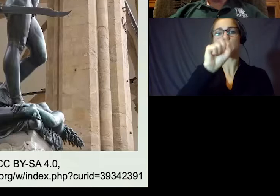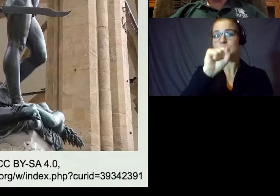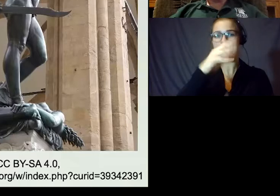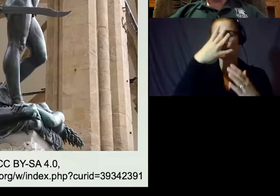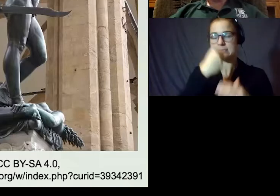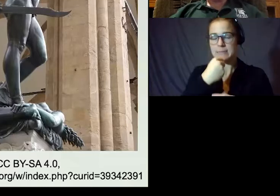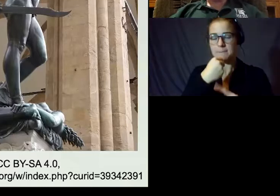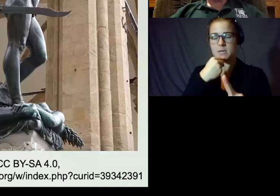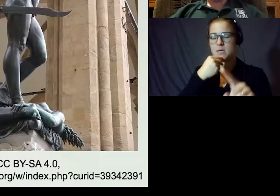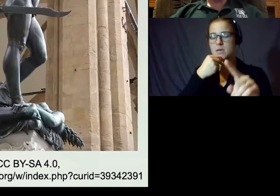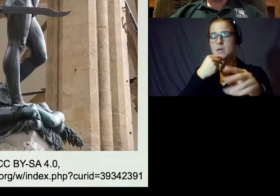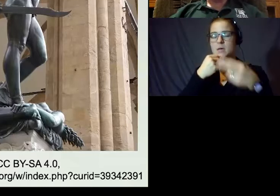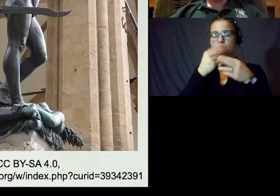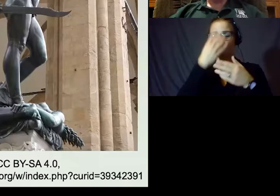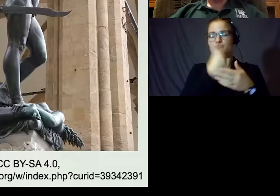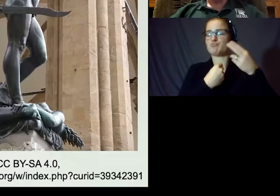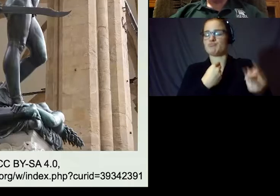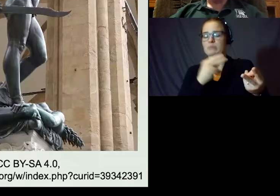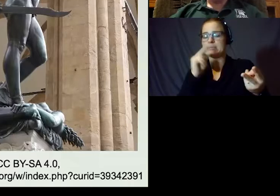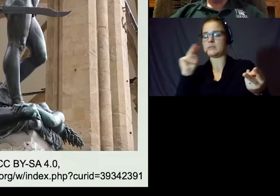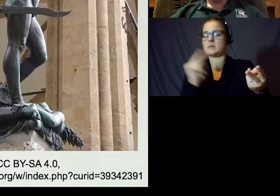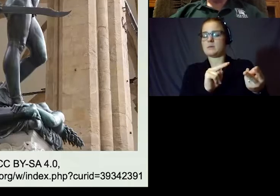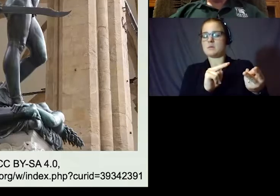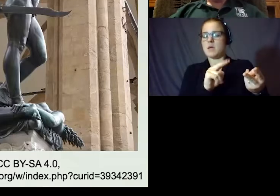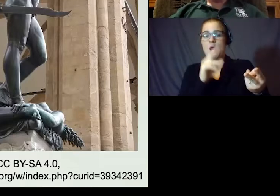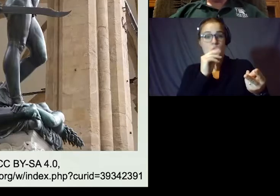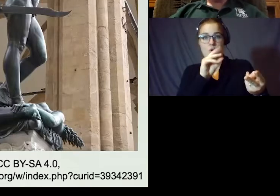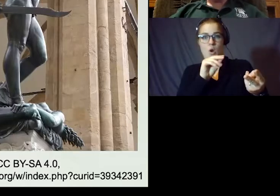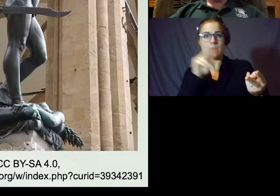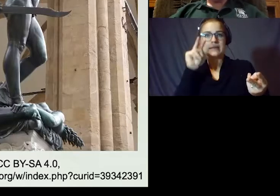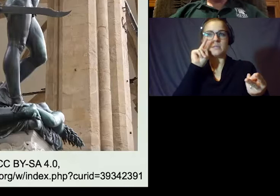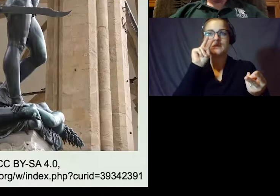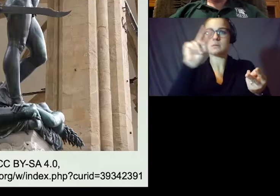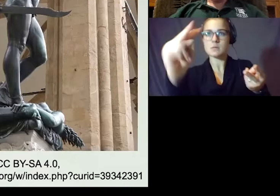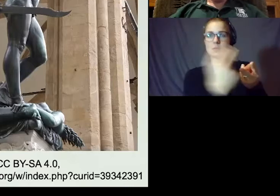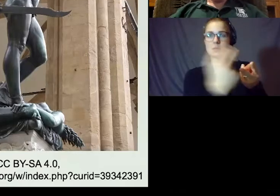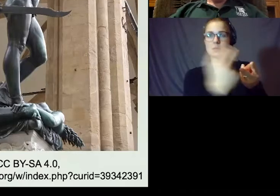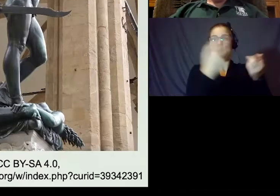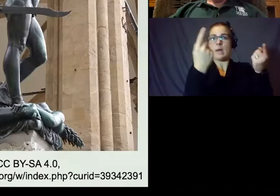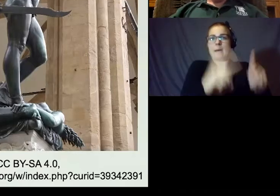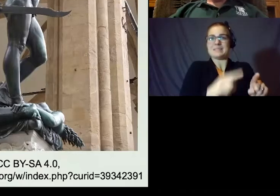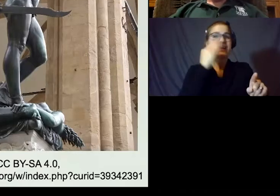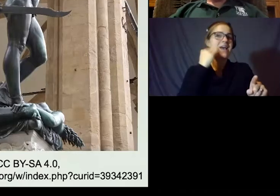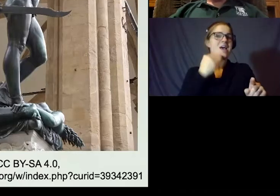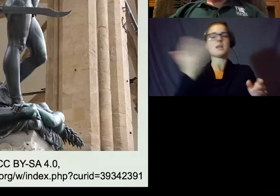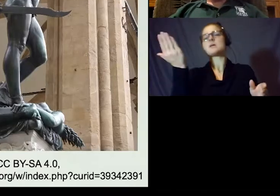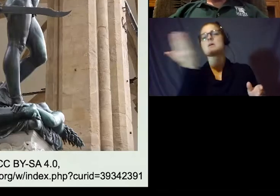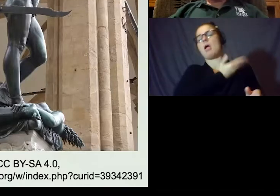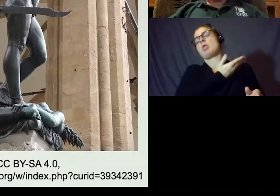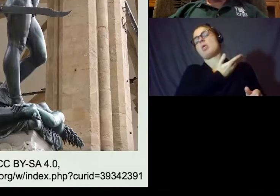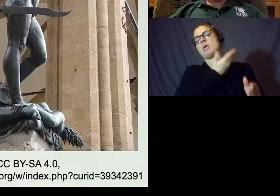but approaches her by looking at her reflection in his shield, and he cuts off her head. From her